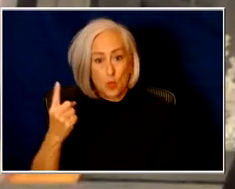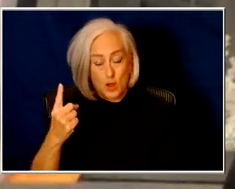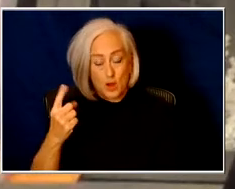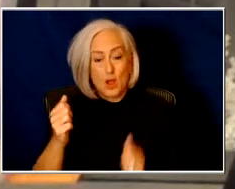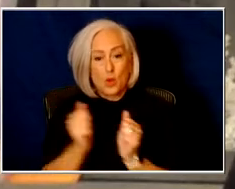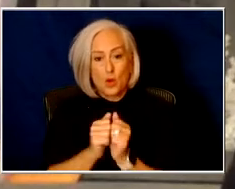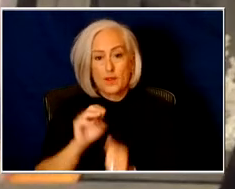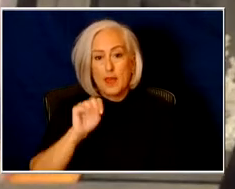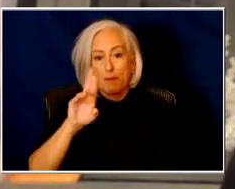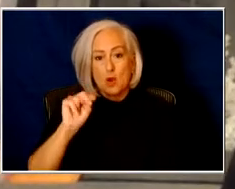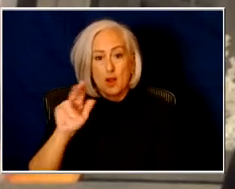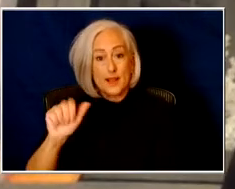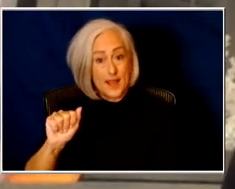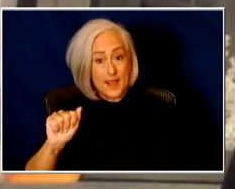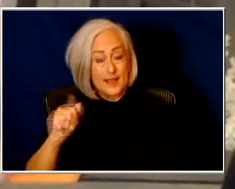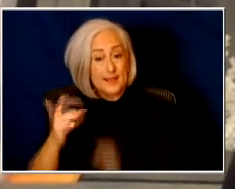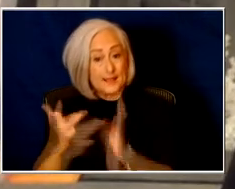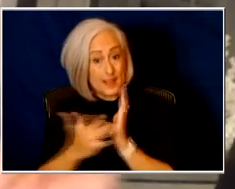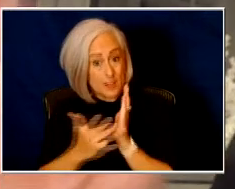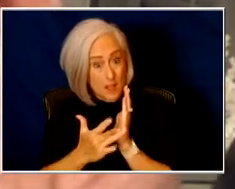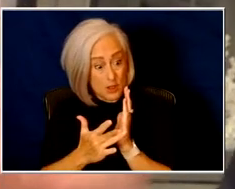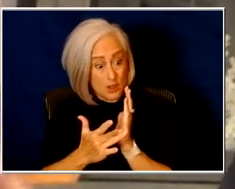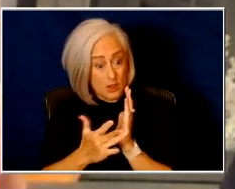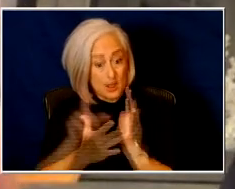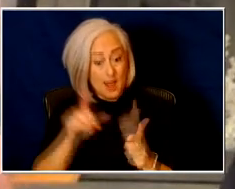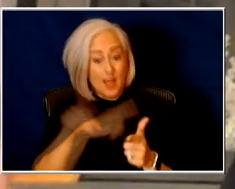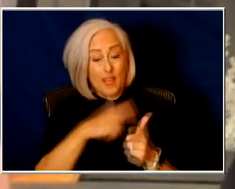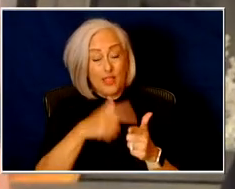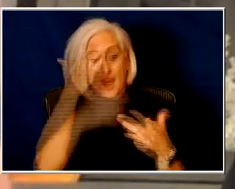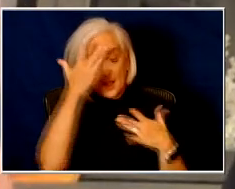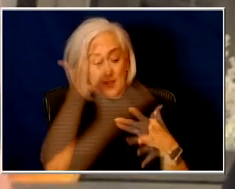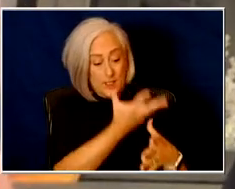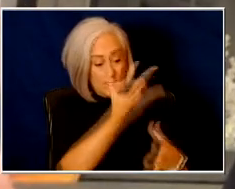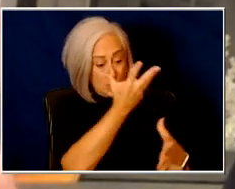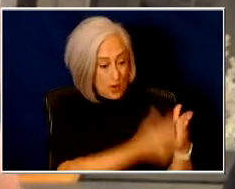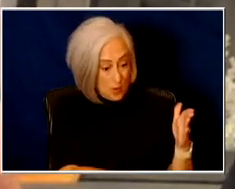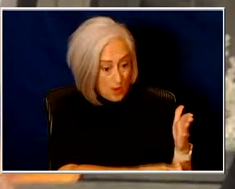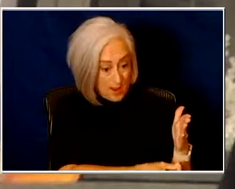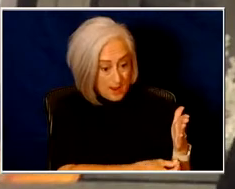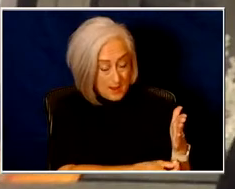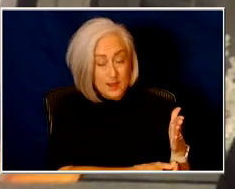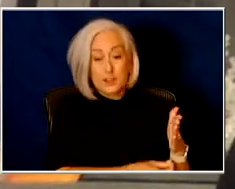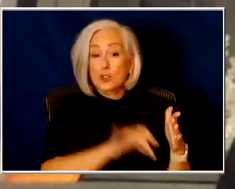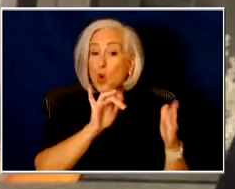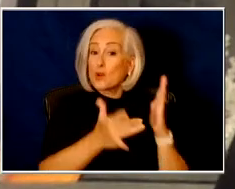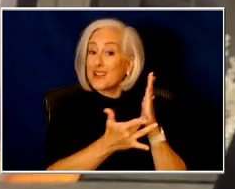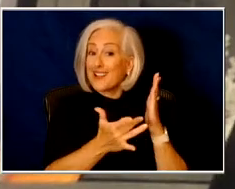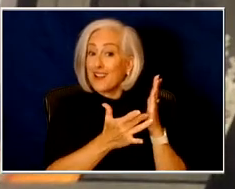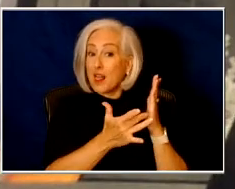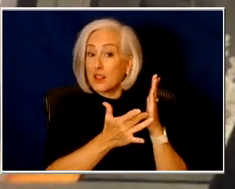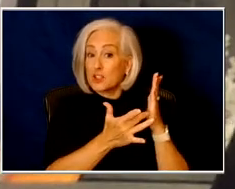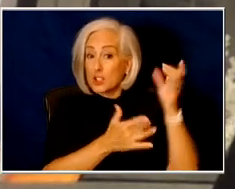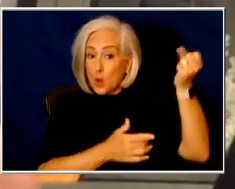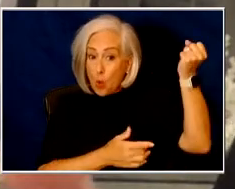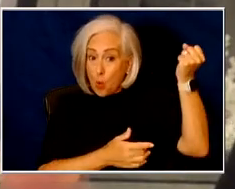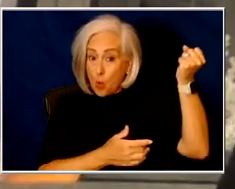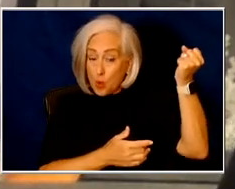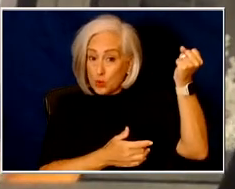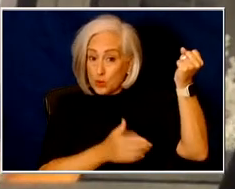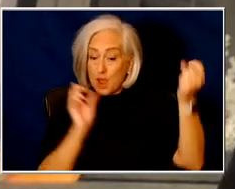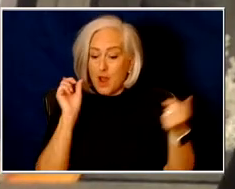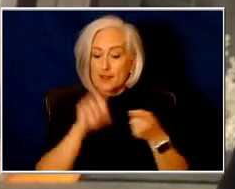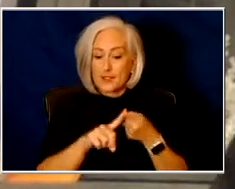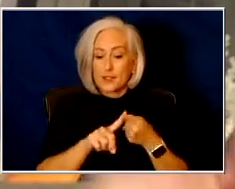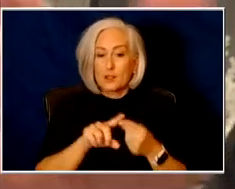sarsko V1 basically went away the technology was put on the Shelf until 2012 when we